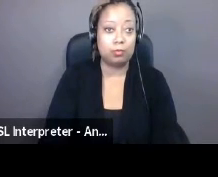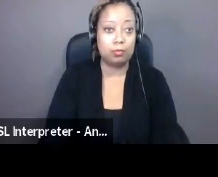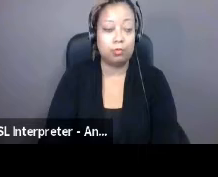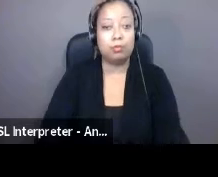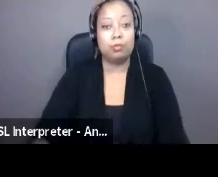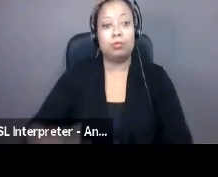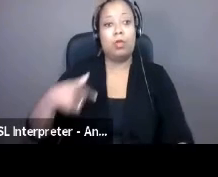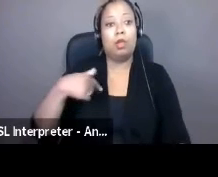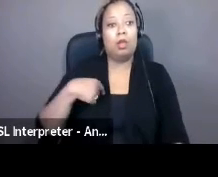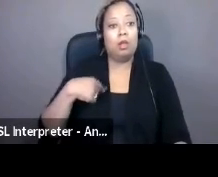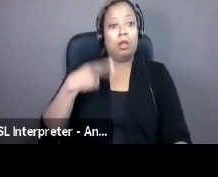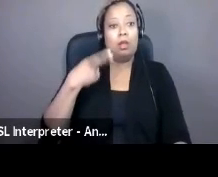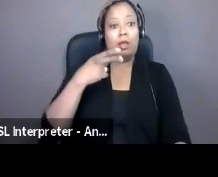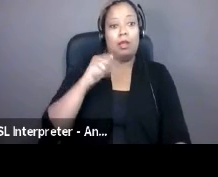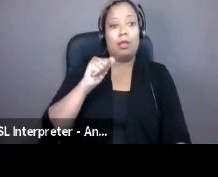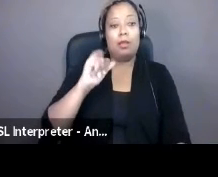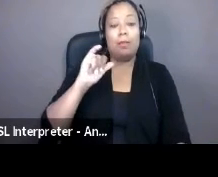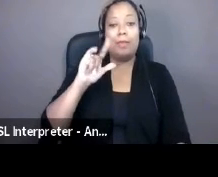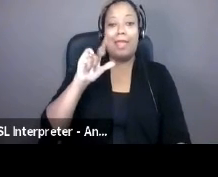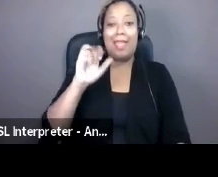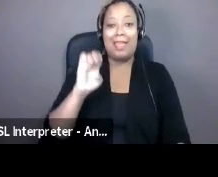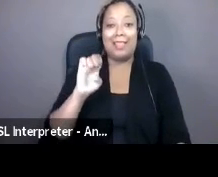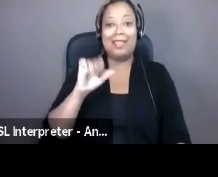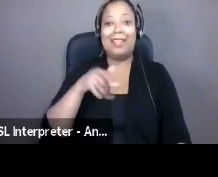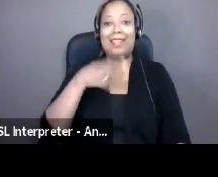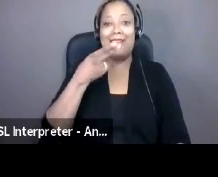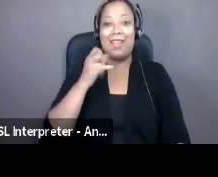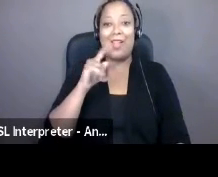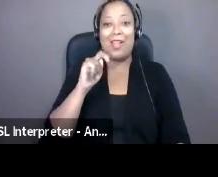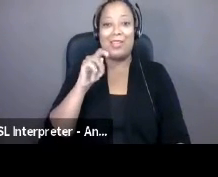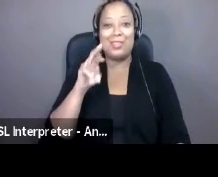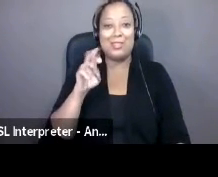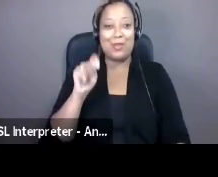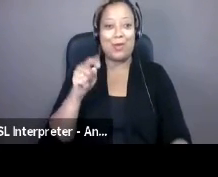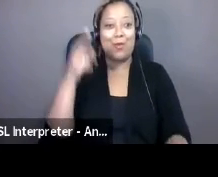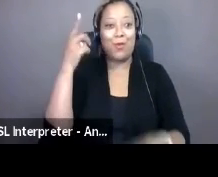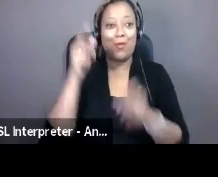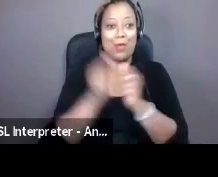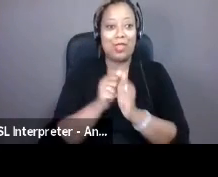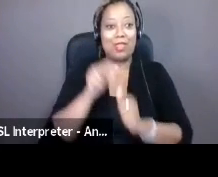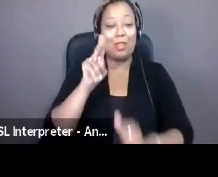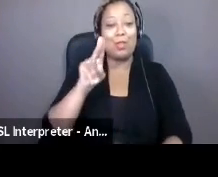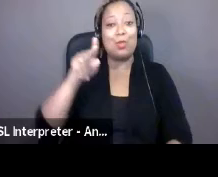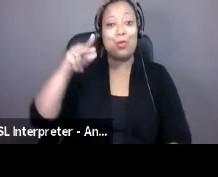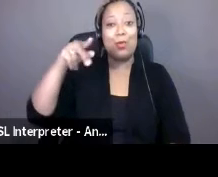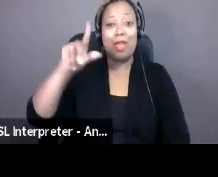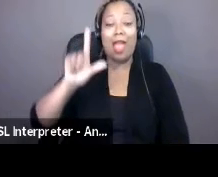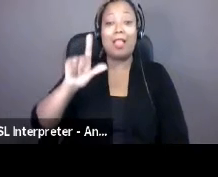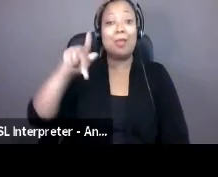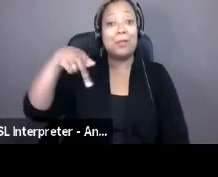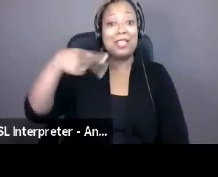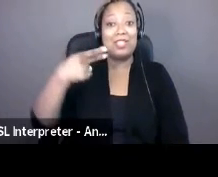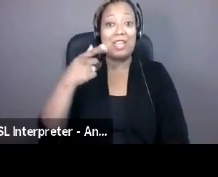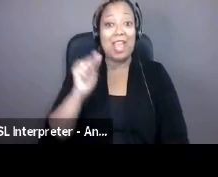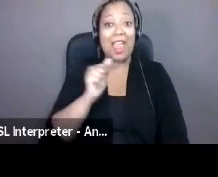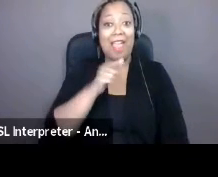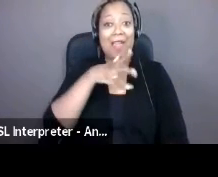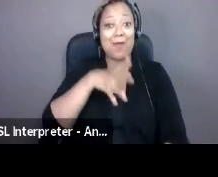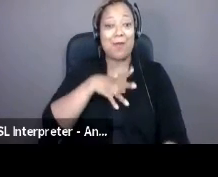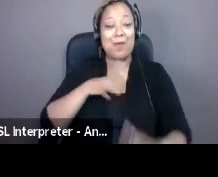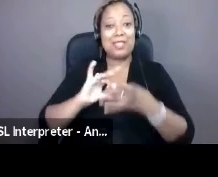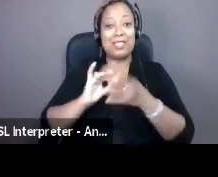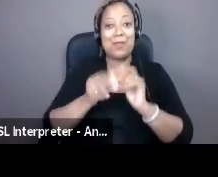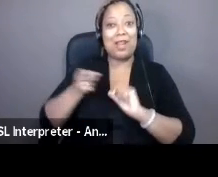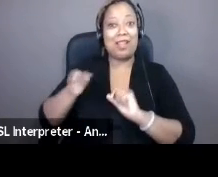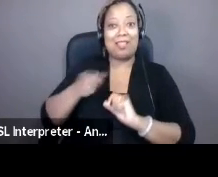I'm Haley Hunter with the LPGA Women's Network, and I'm honored to introduce you to a woman whose story is sure to leave you not only inspired, but ready